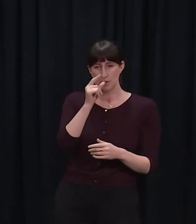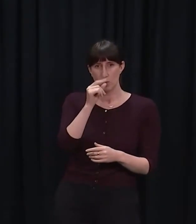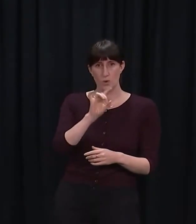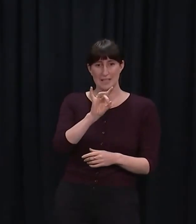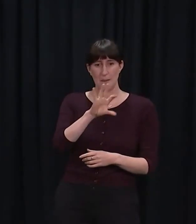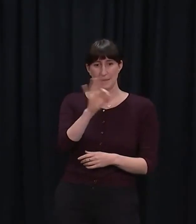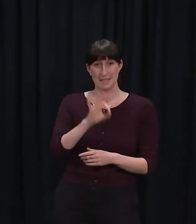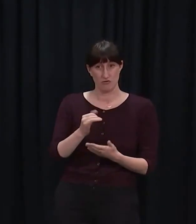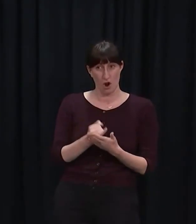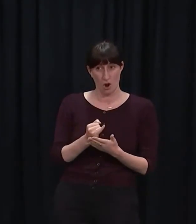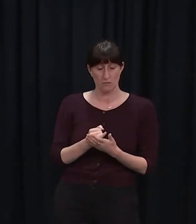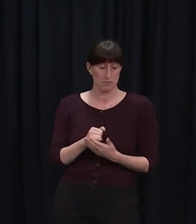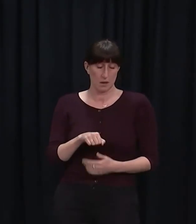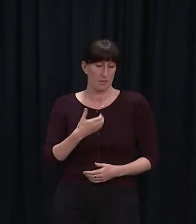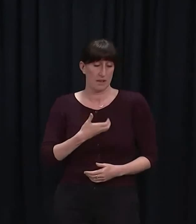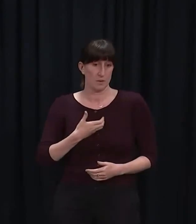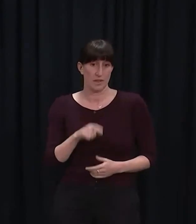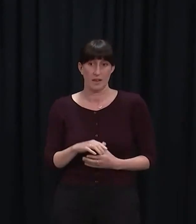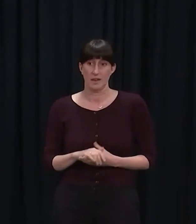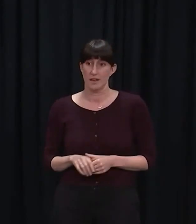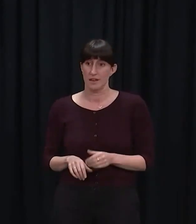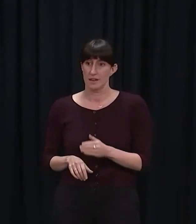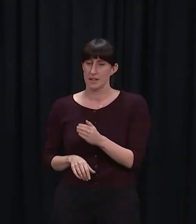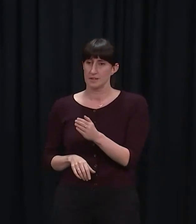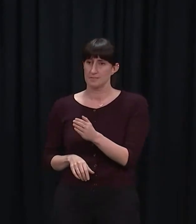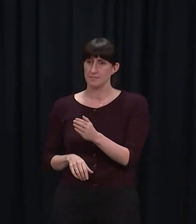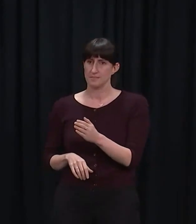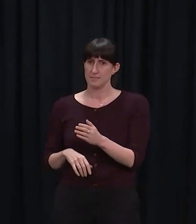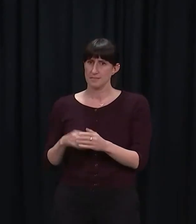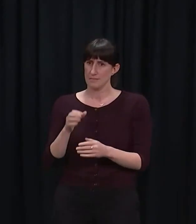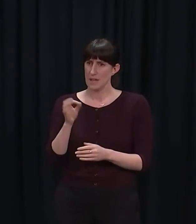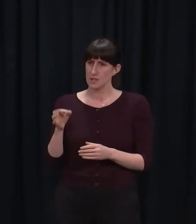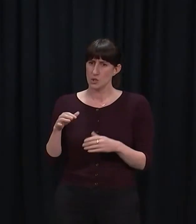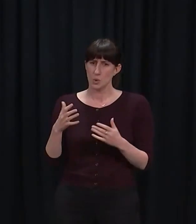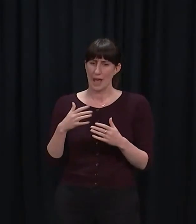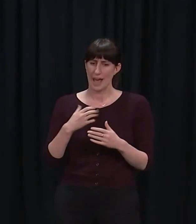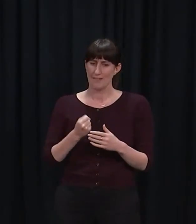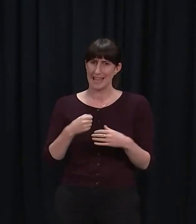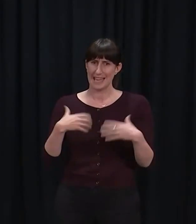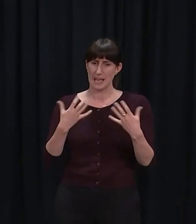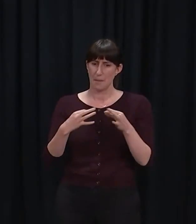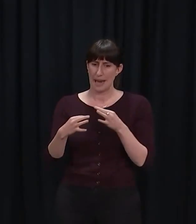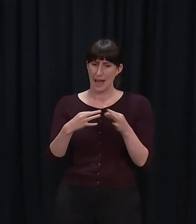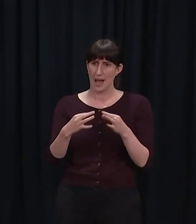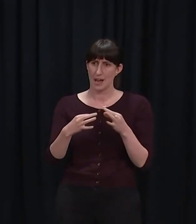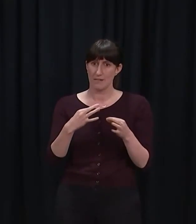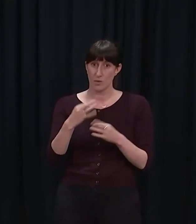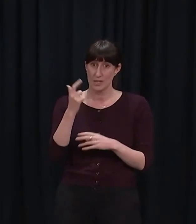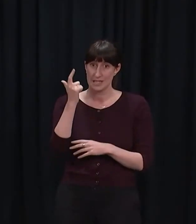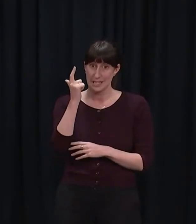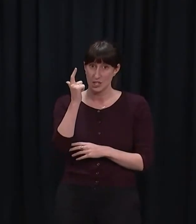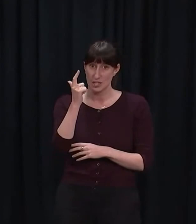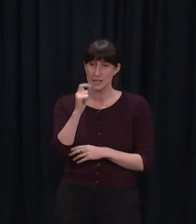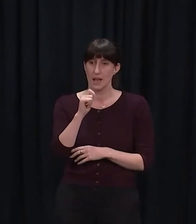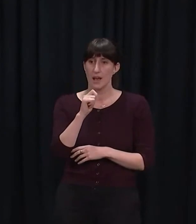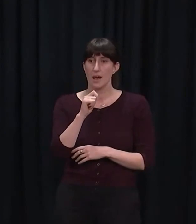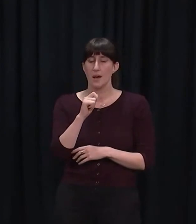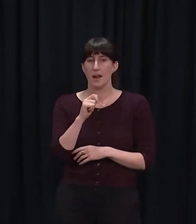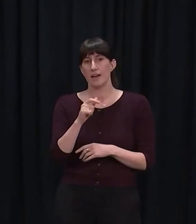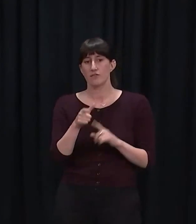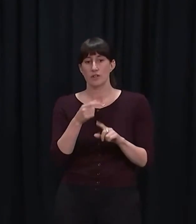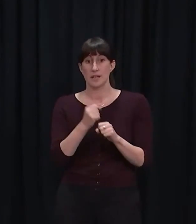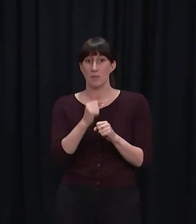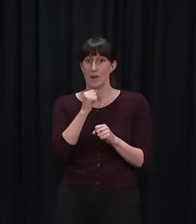Yes, I'm comfortable. Yeah. Any contingency plans in place for any drop in teachers when